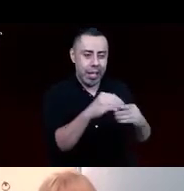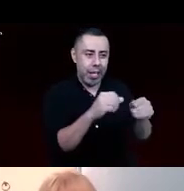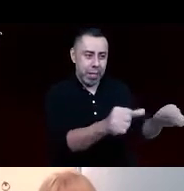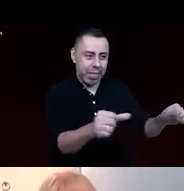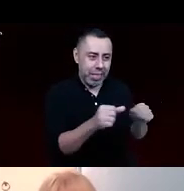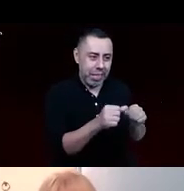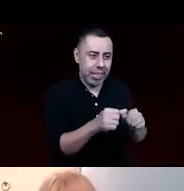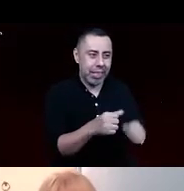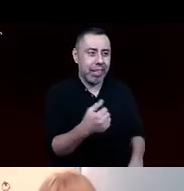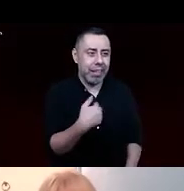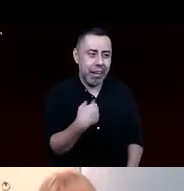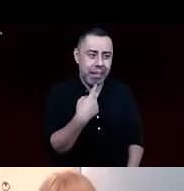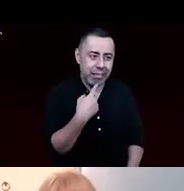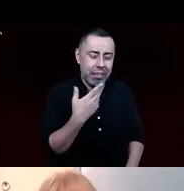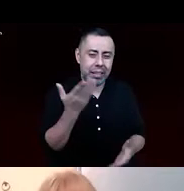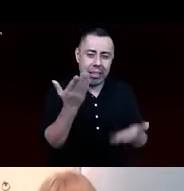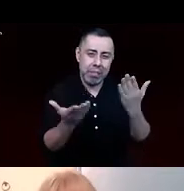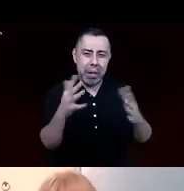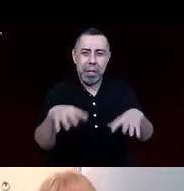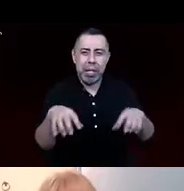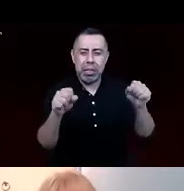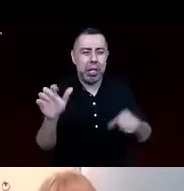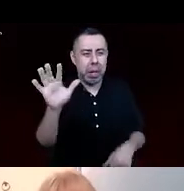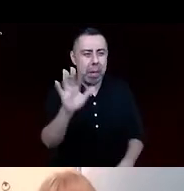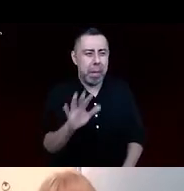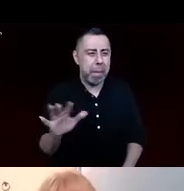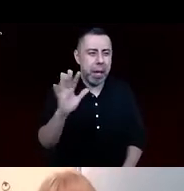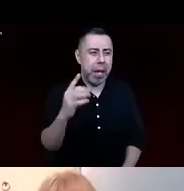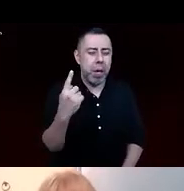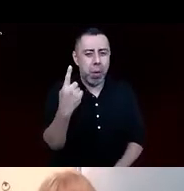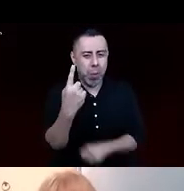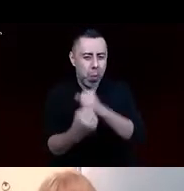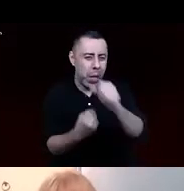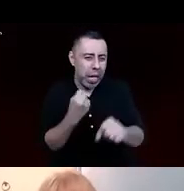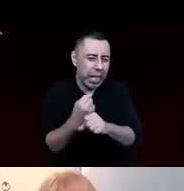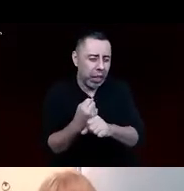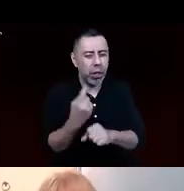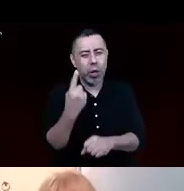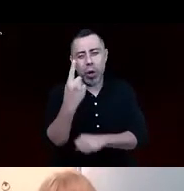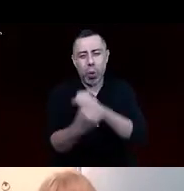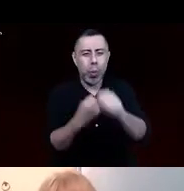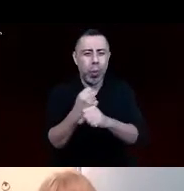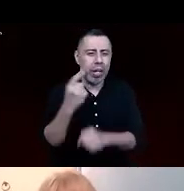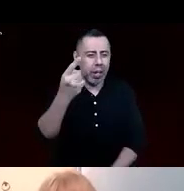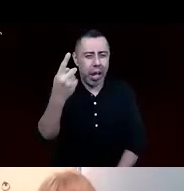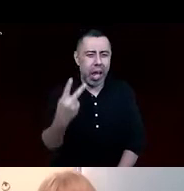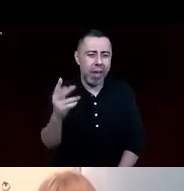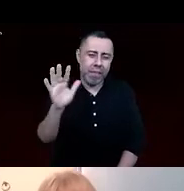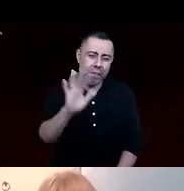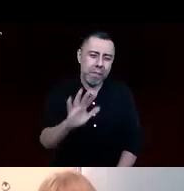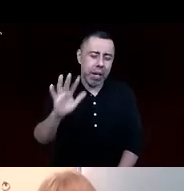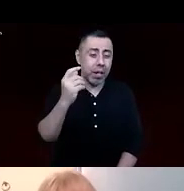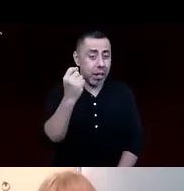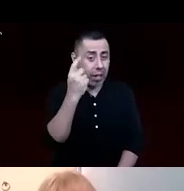I would say it took about a year to a year and a half, because I